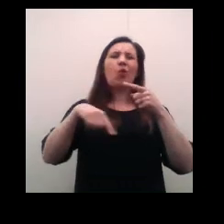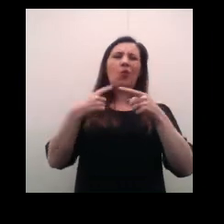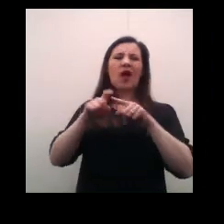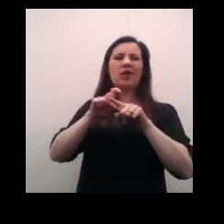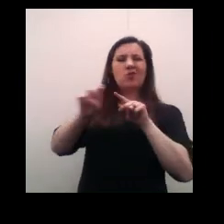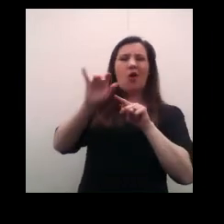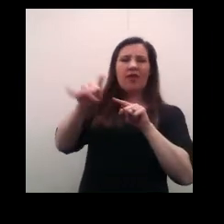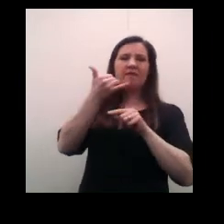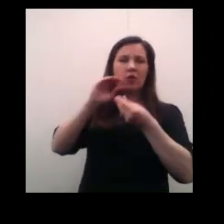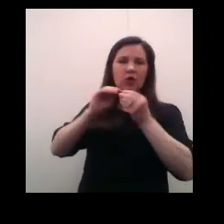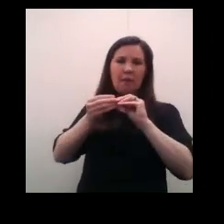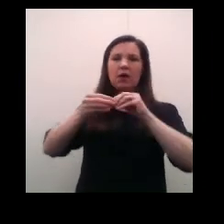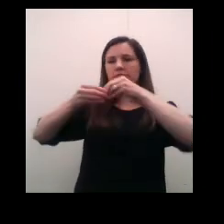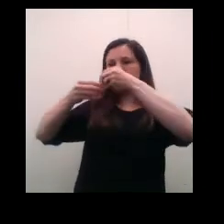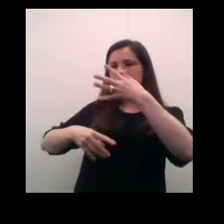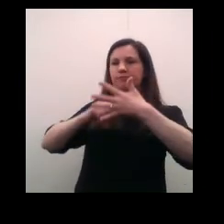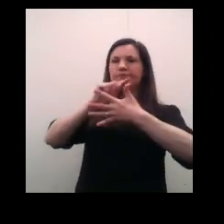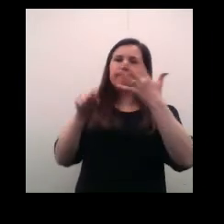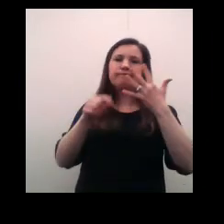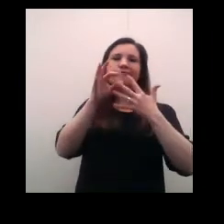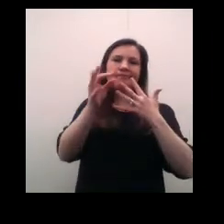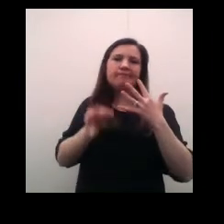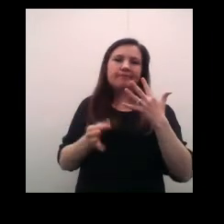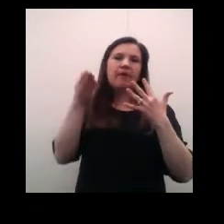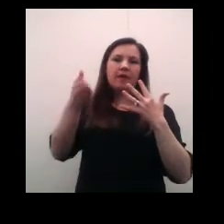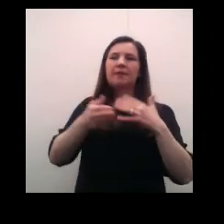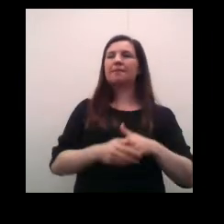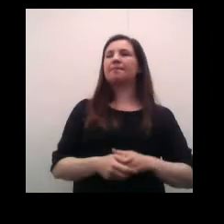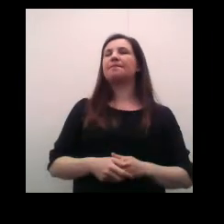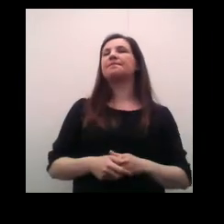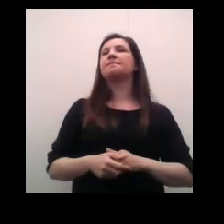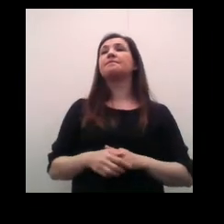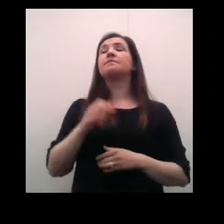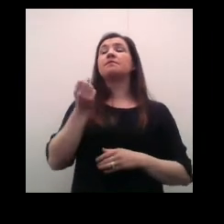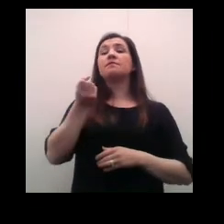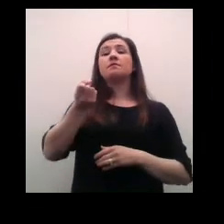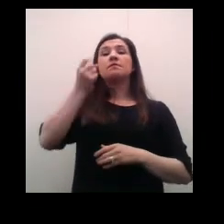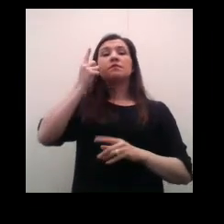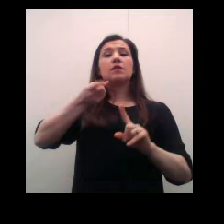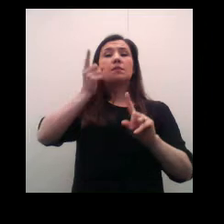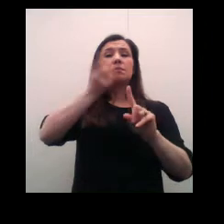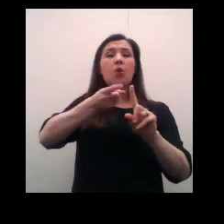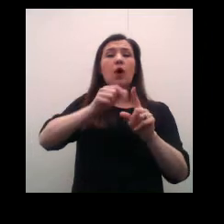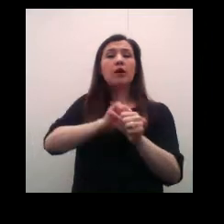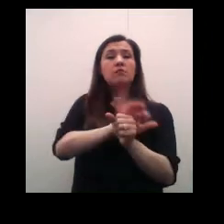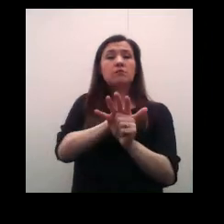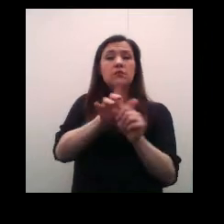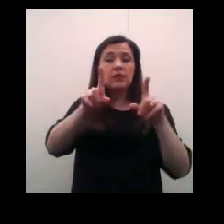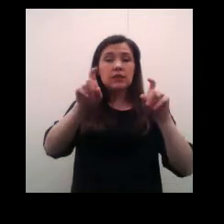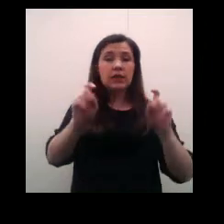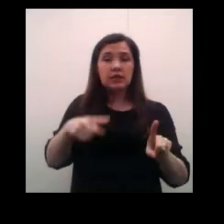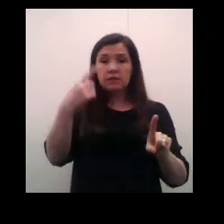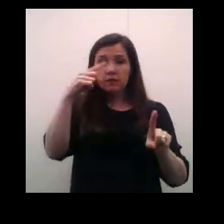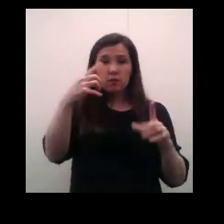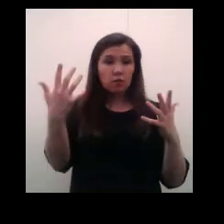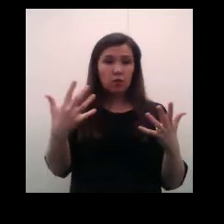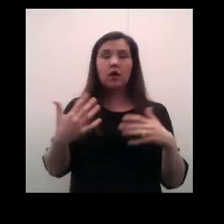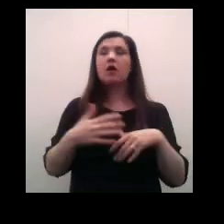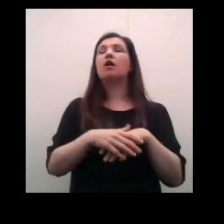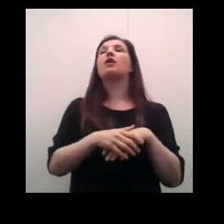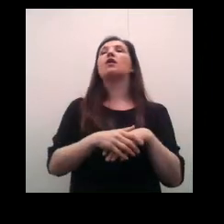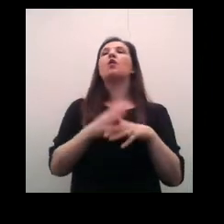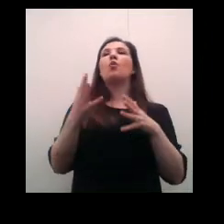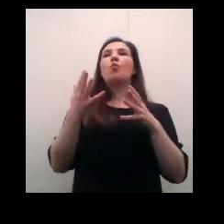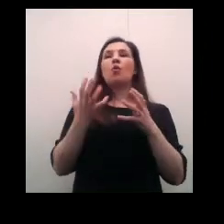that number. And so remember, the whole point of COVID-19 testing is because we want